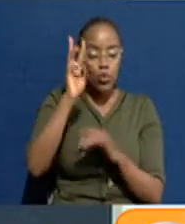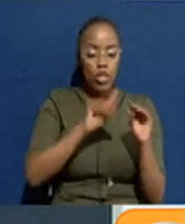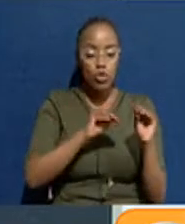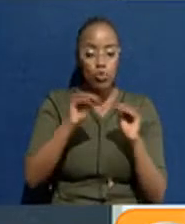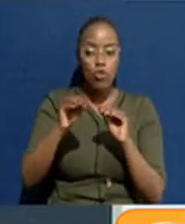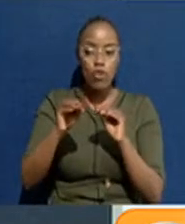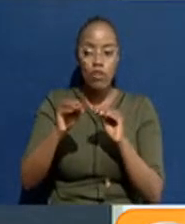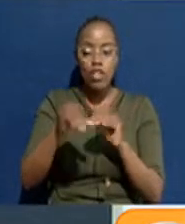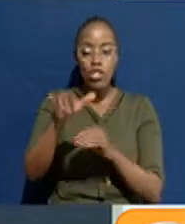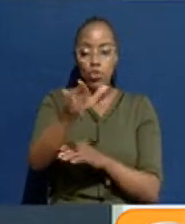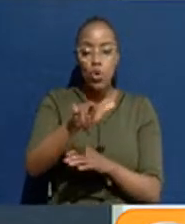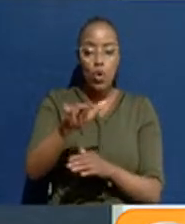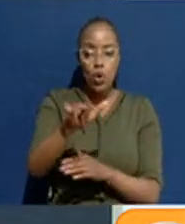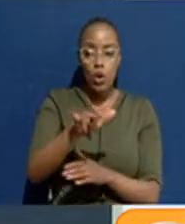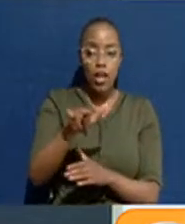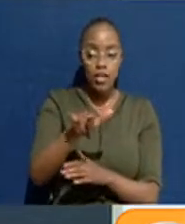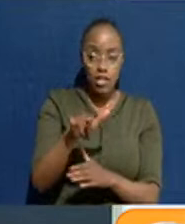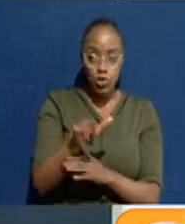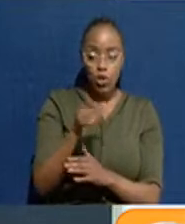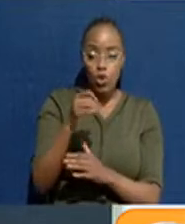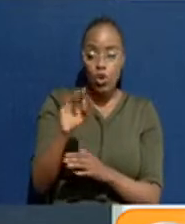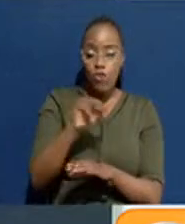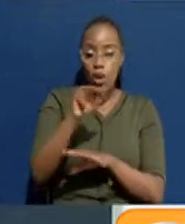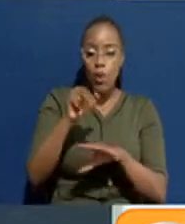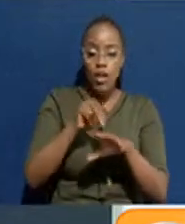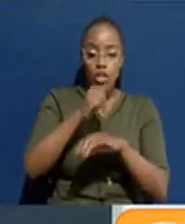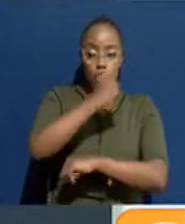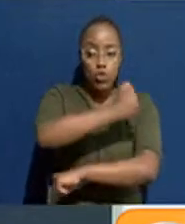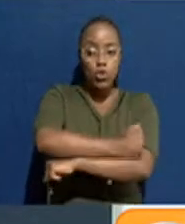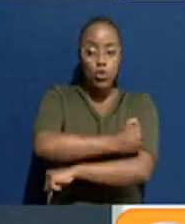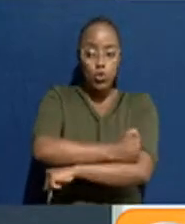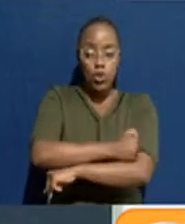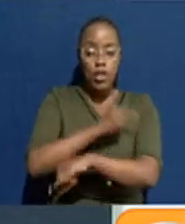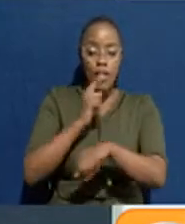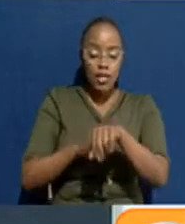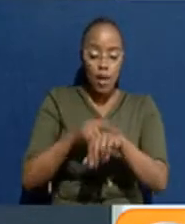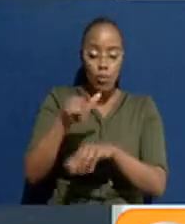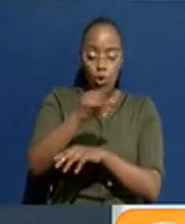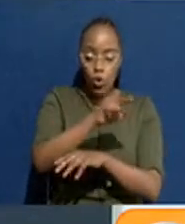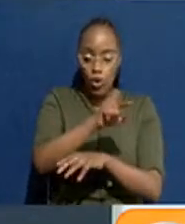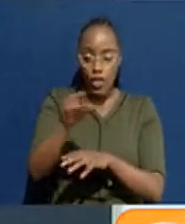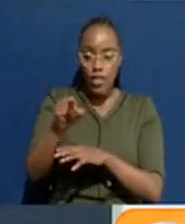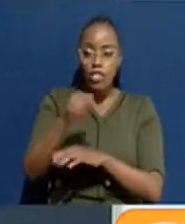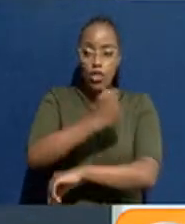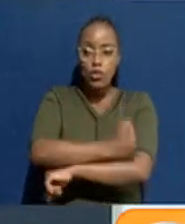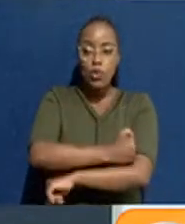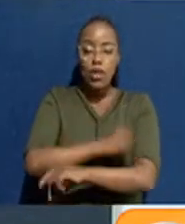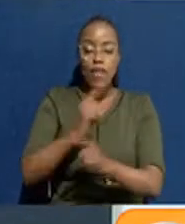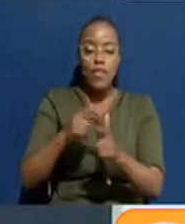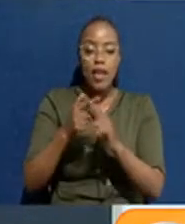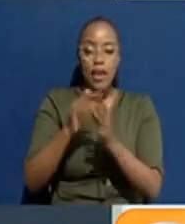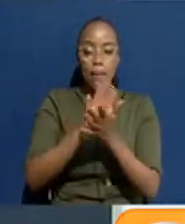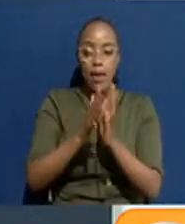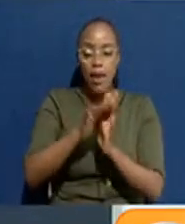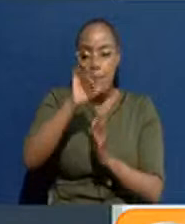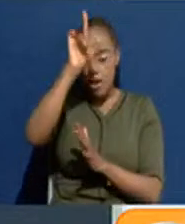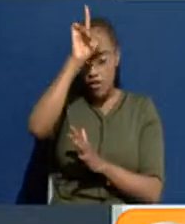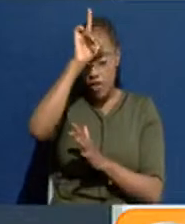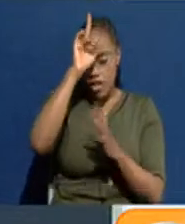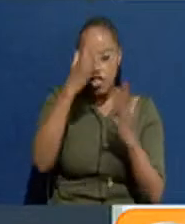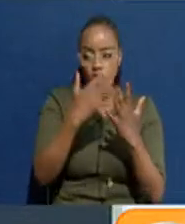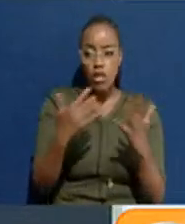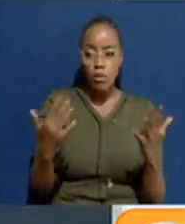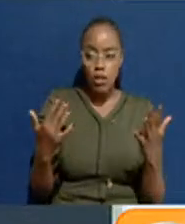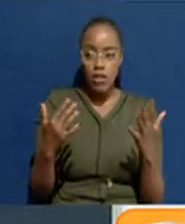into localization of our national schools. Once we localize them, they'll become village properties to